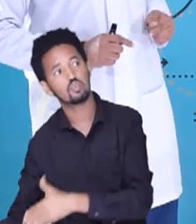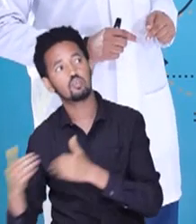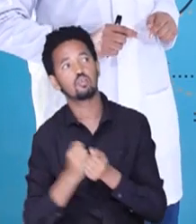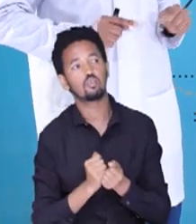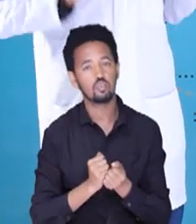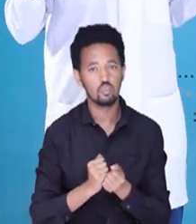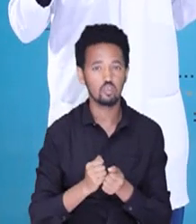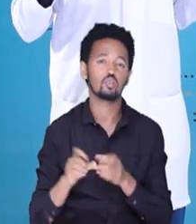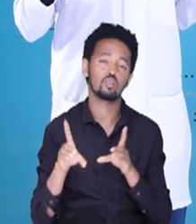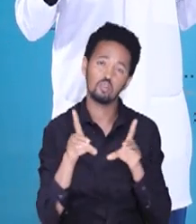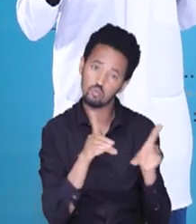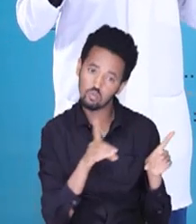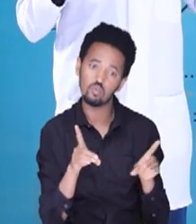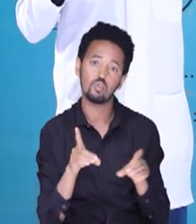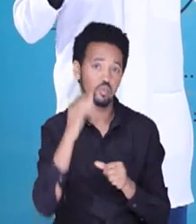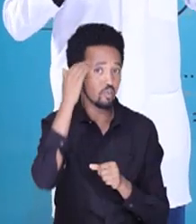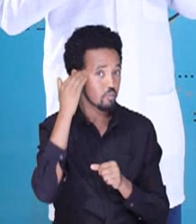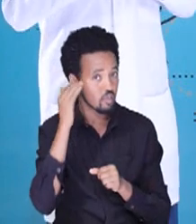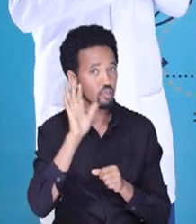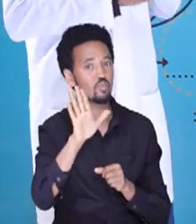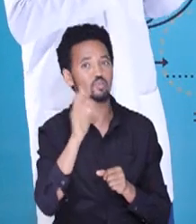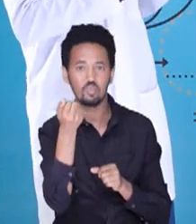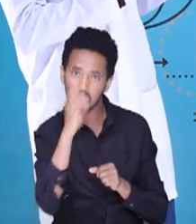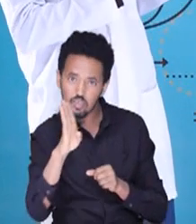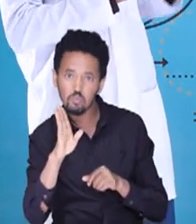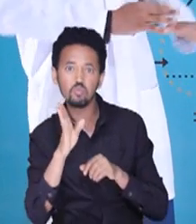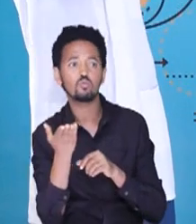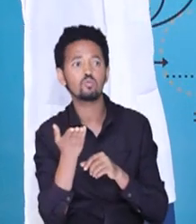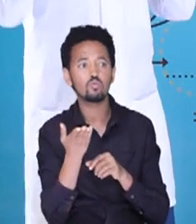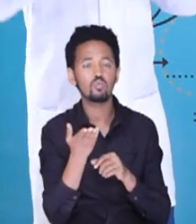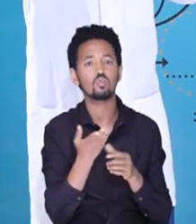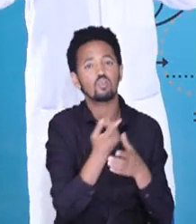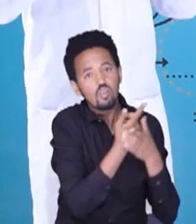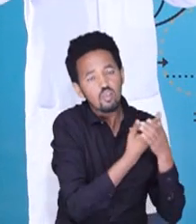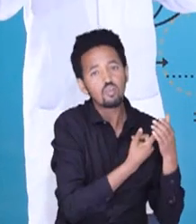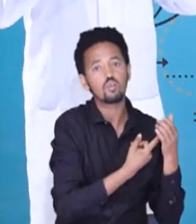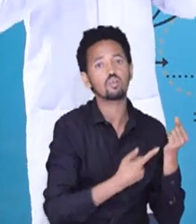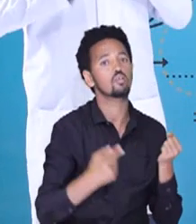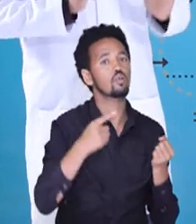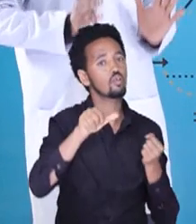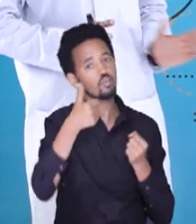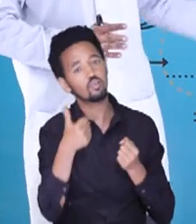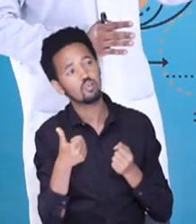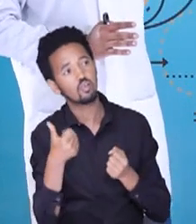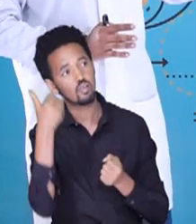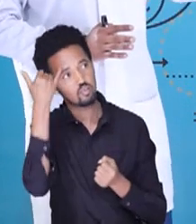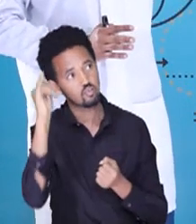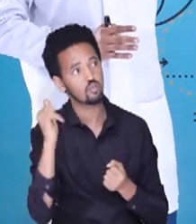most serious dispute, mind you, some of the scholars say that the main cause for English Revolution